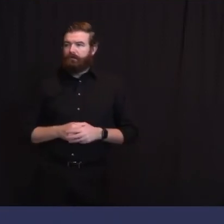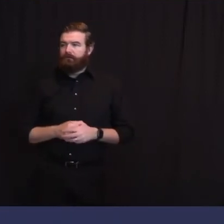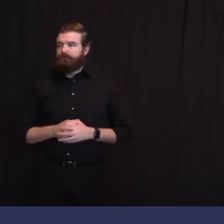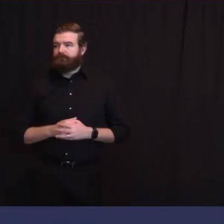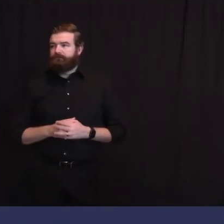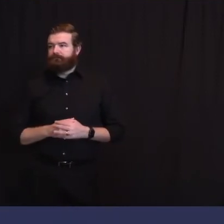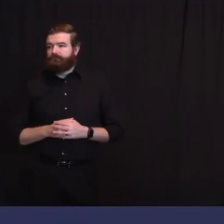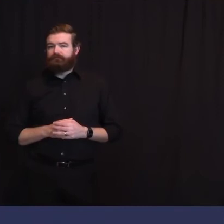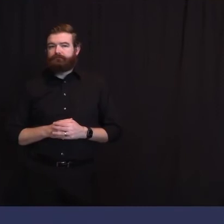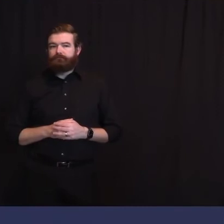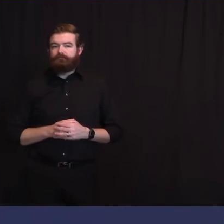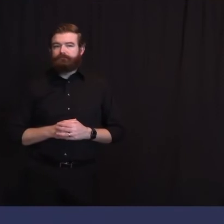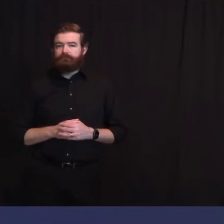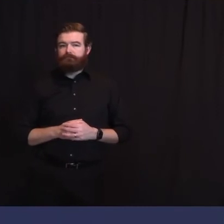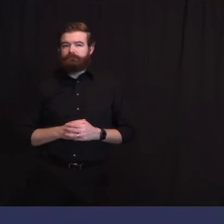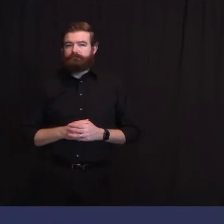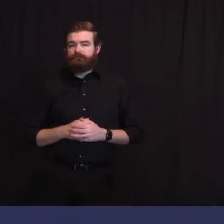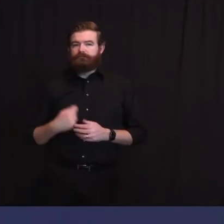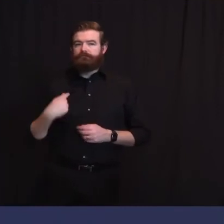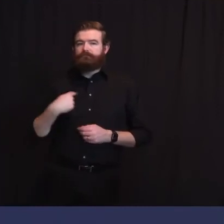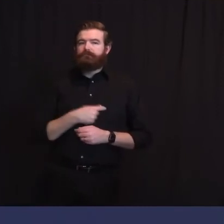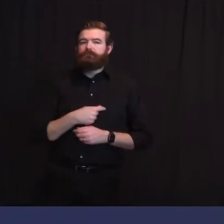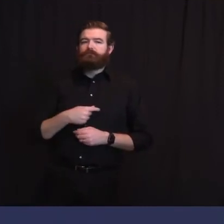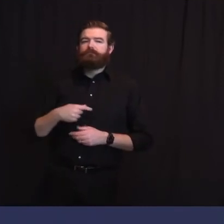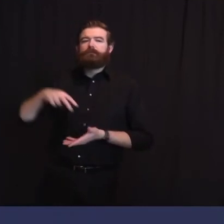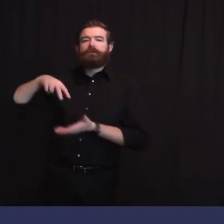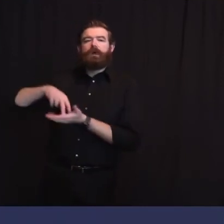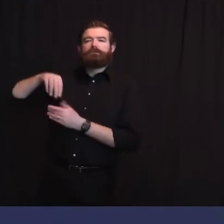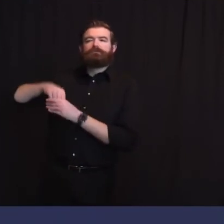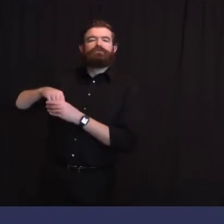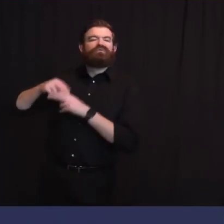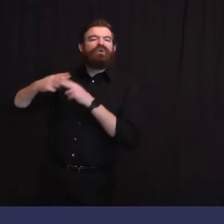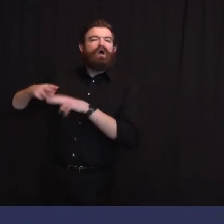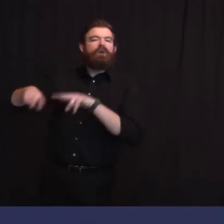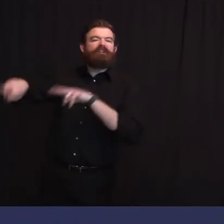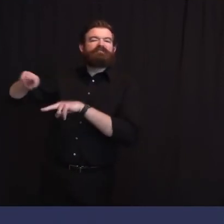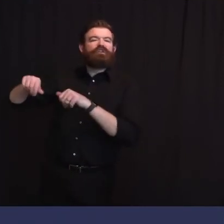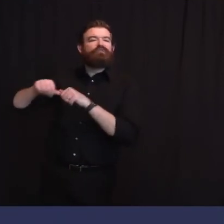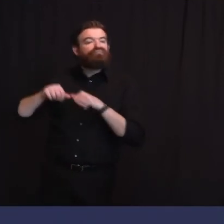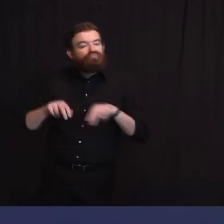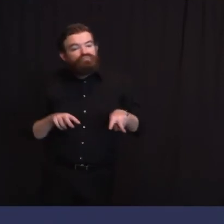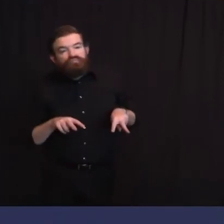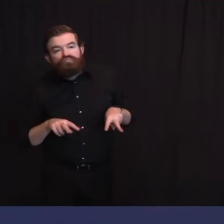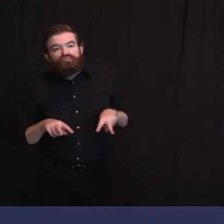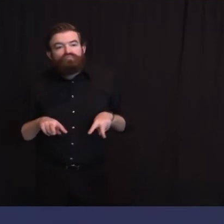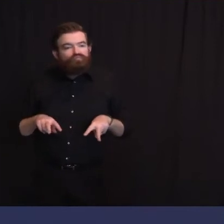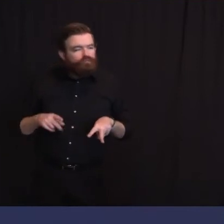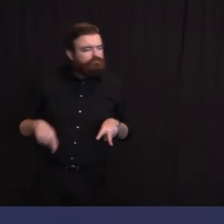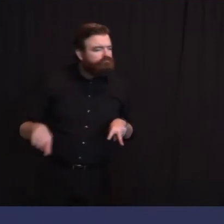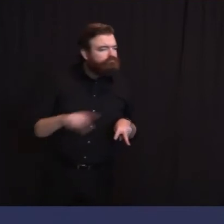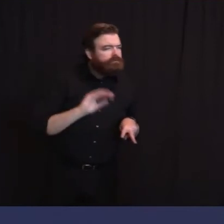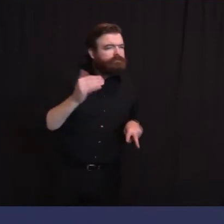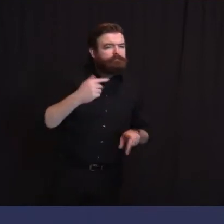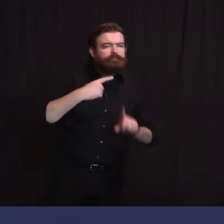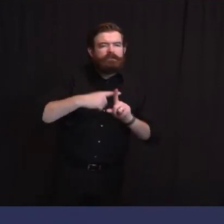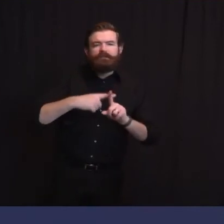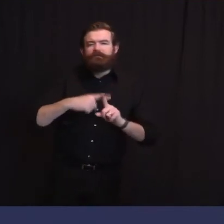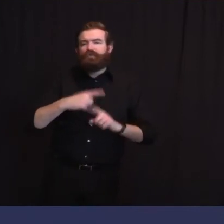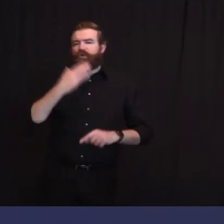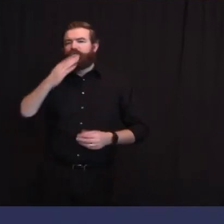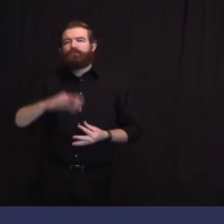in the observation area, and there was, to your point, a good spirit in the air. And so we start getting more